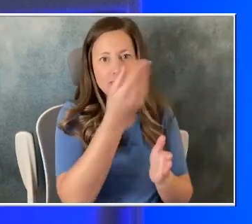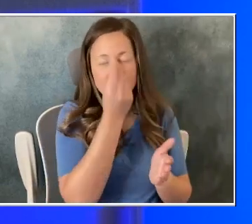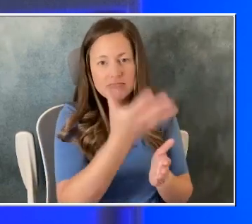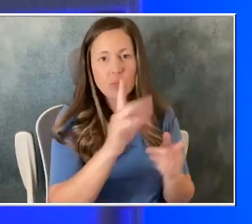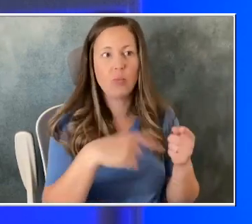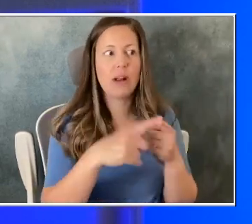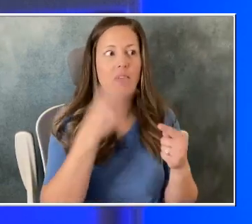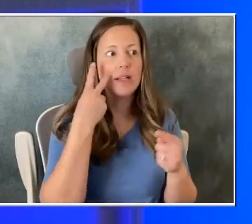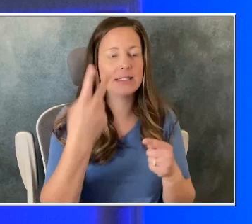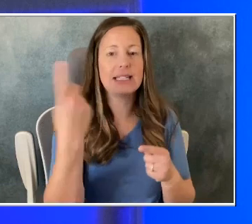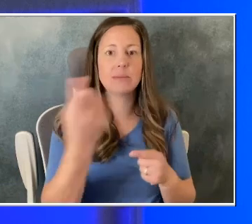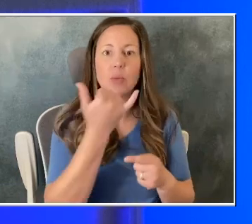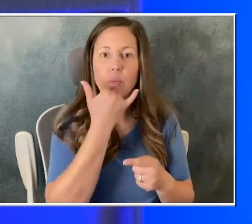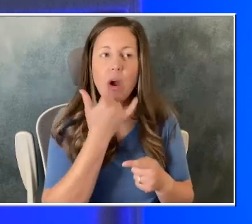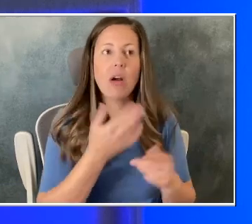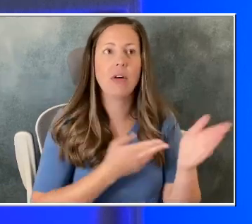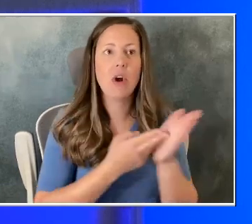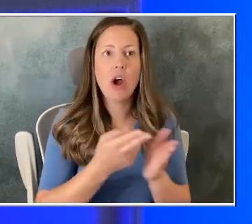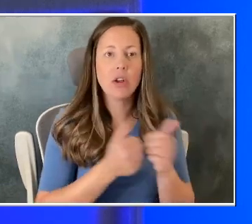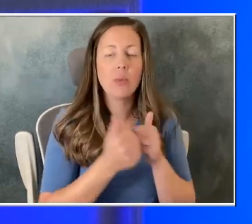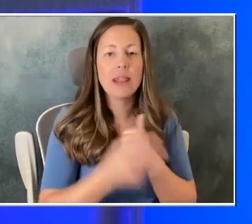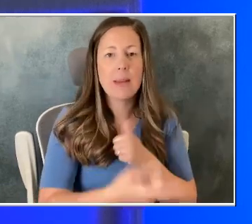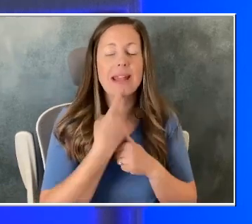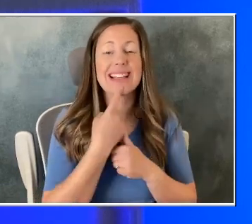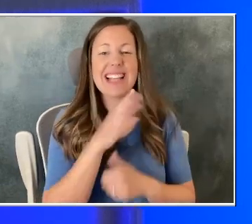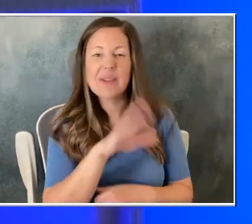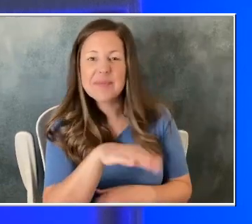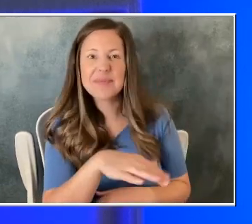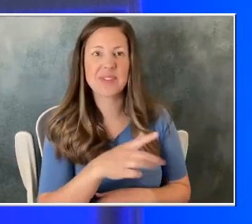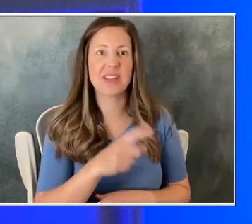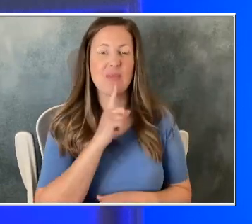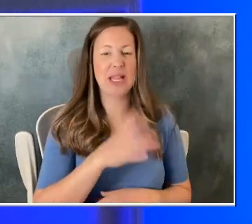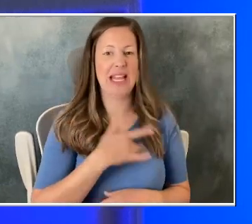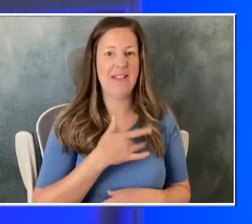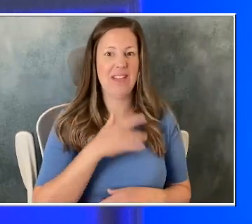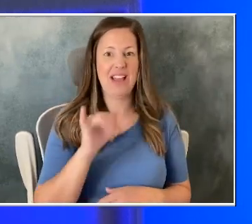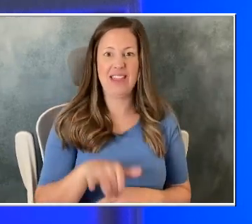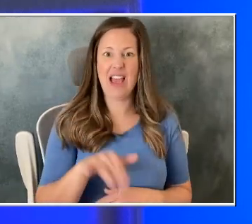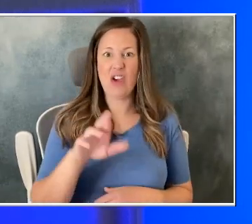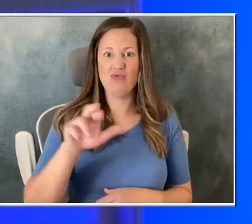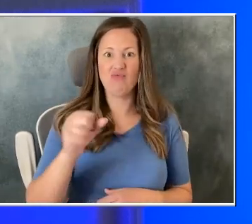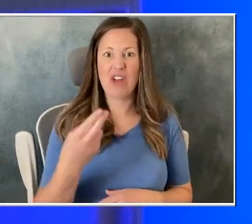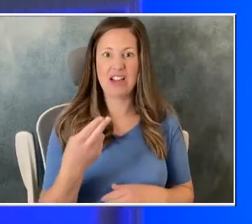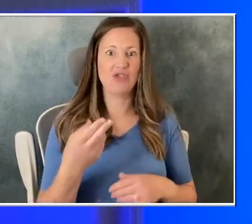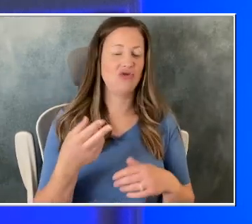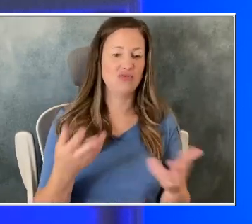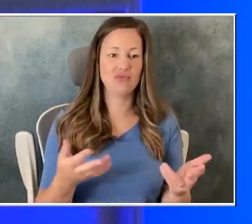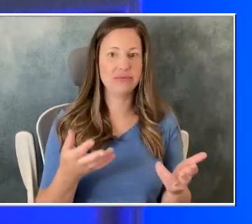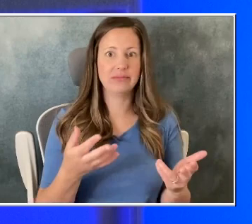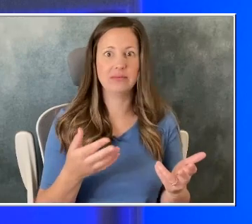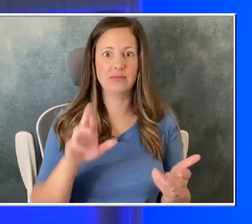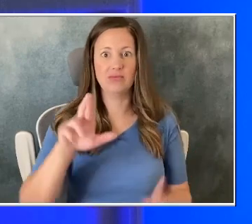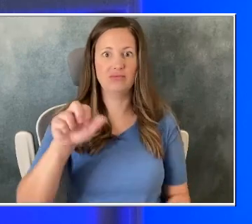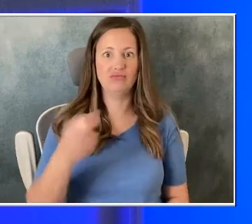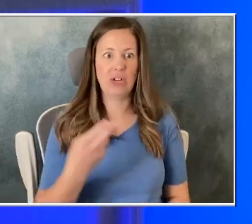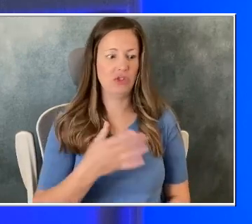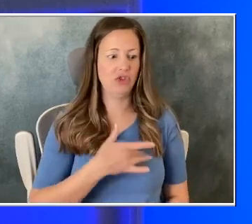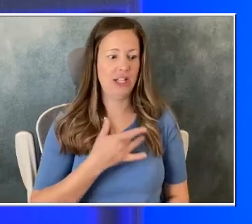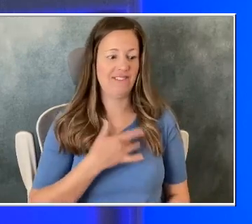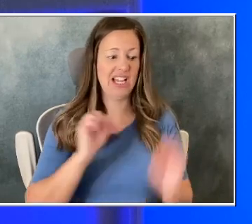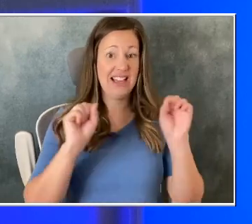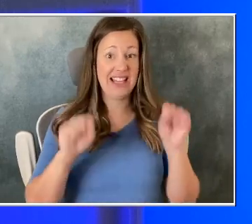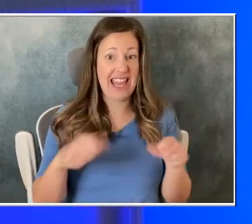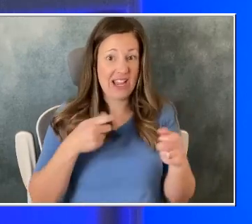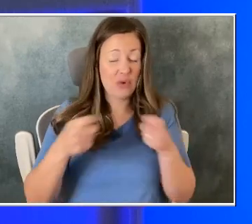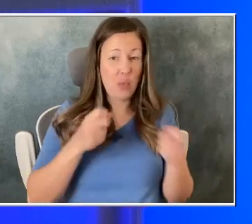and I'm honest with them, and I'll tell them, I think this is not a rash that, I usually tell them whether or not it's a rash that I feel that I can control, and if it's